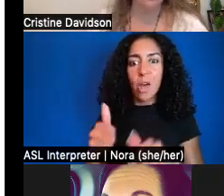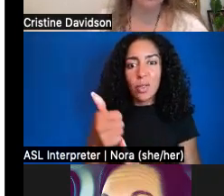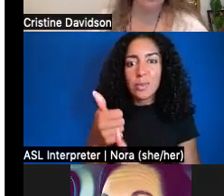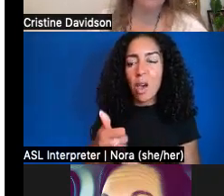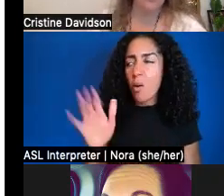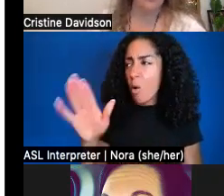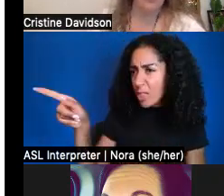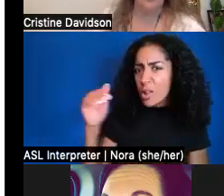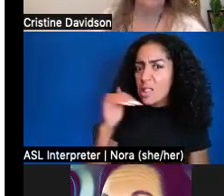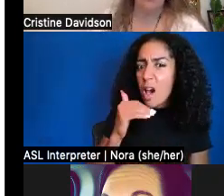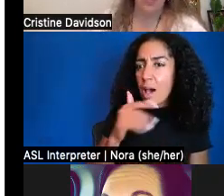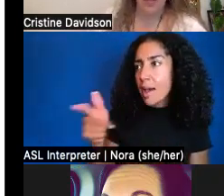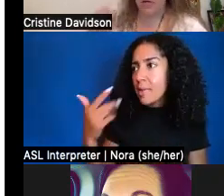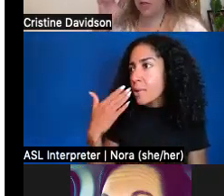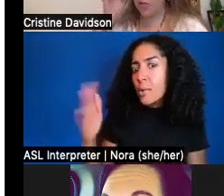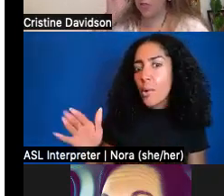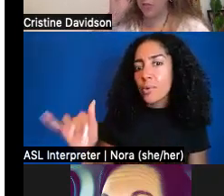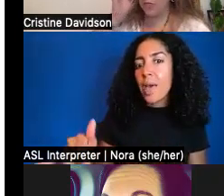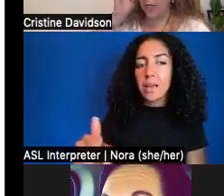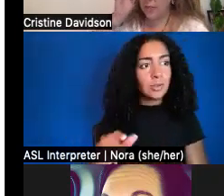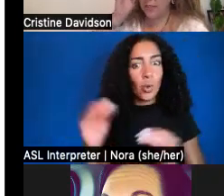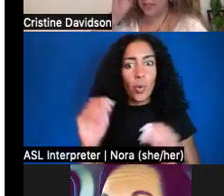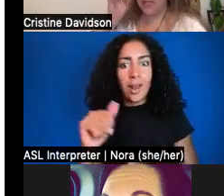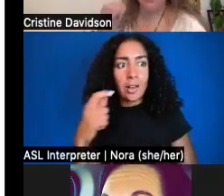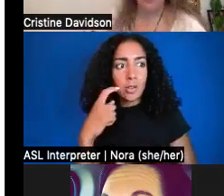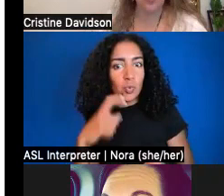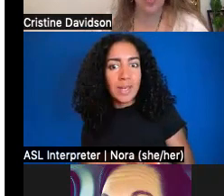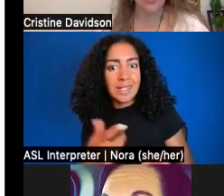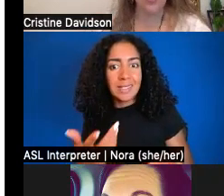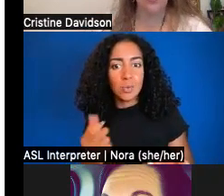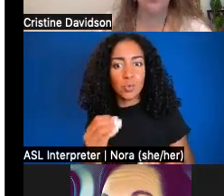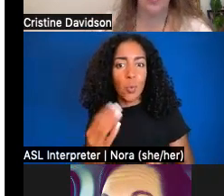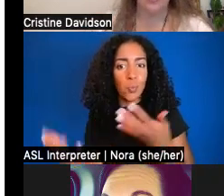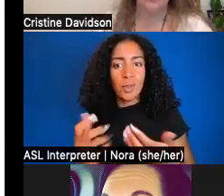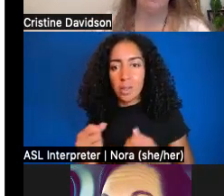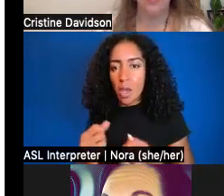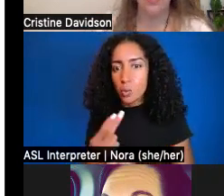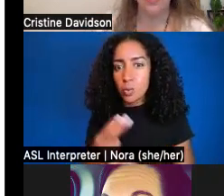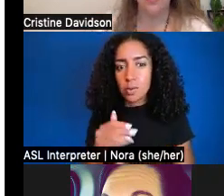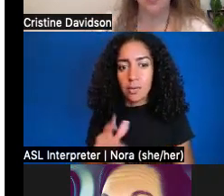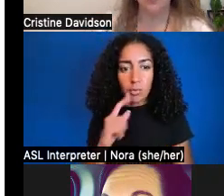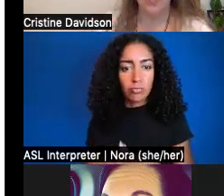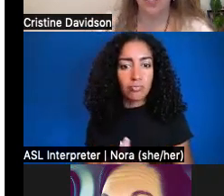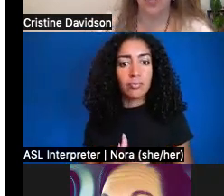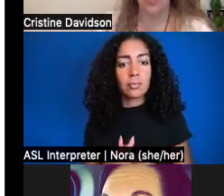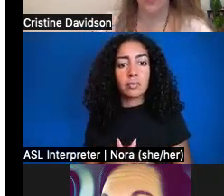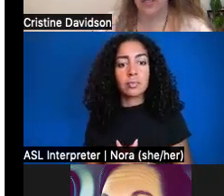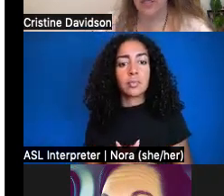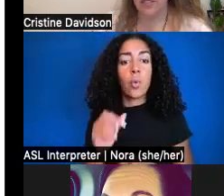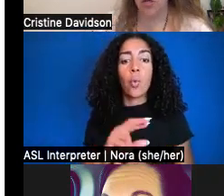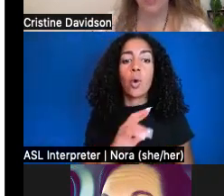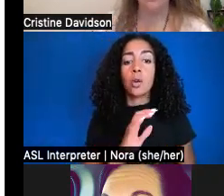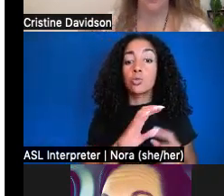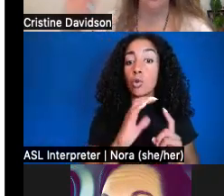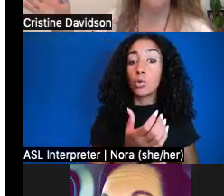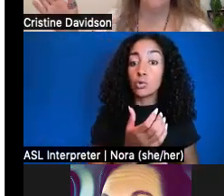violence. Even with our cultural ways and that spiritual hunger, that can definitely be a targeted